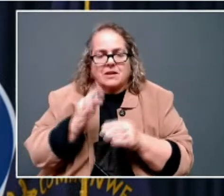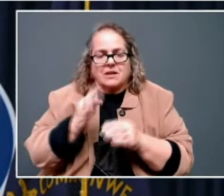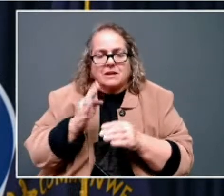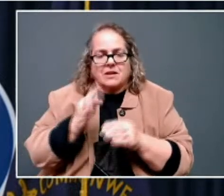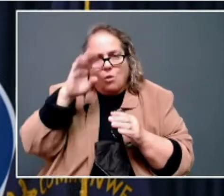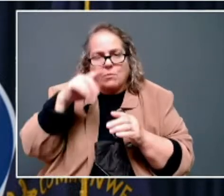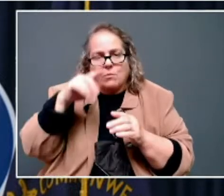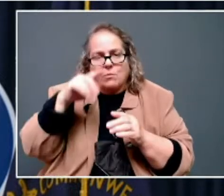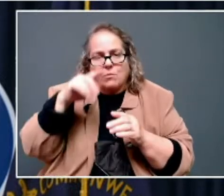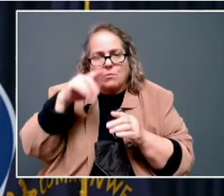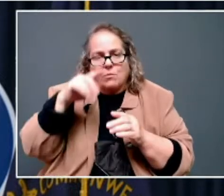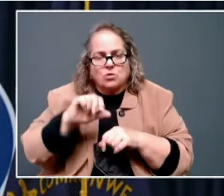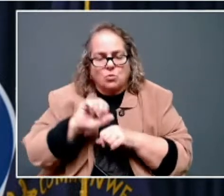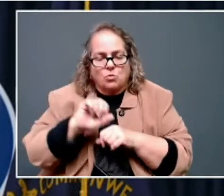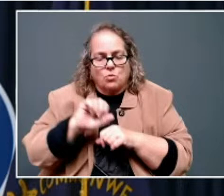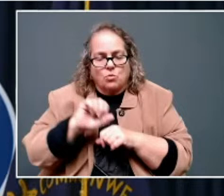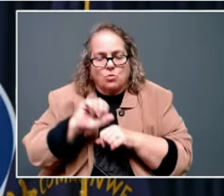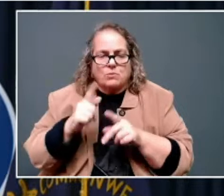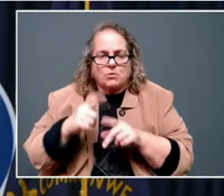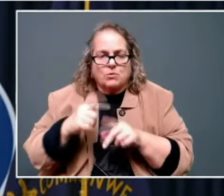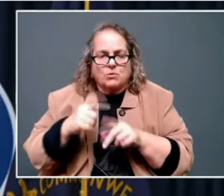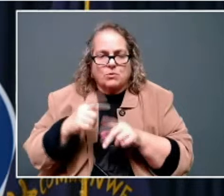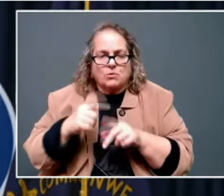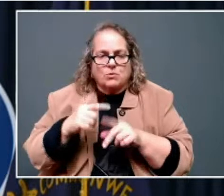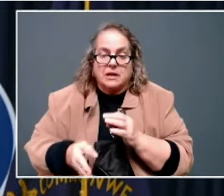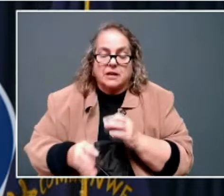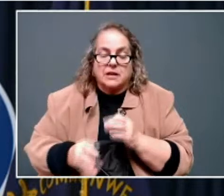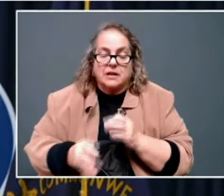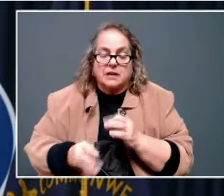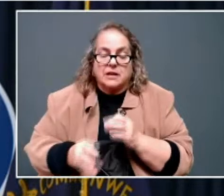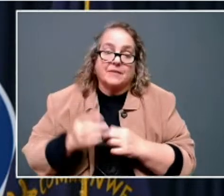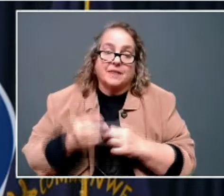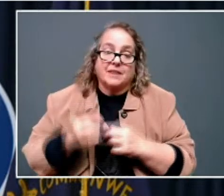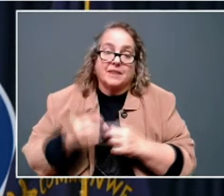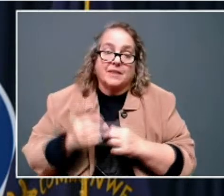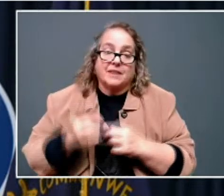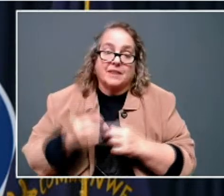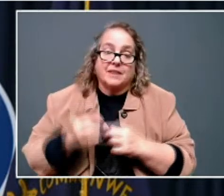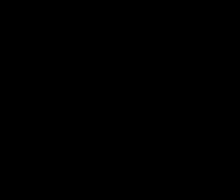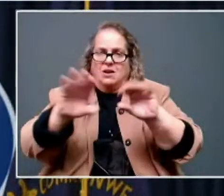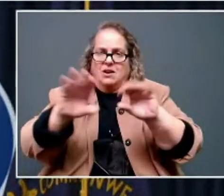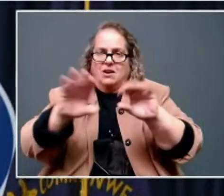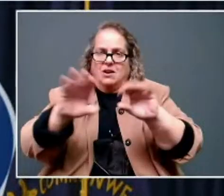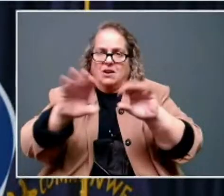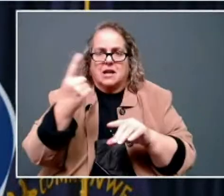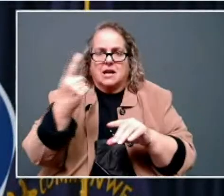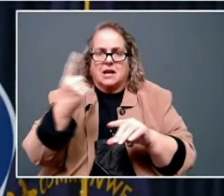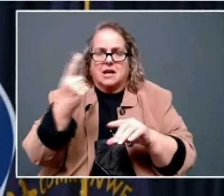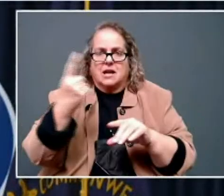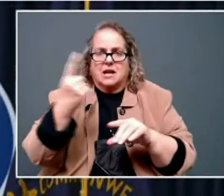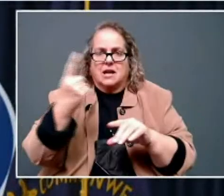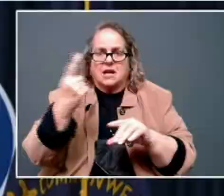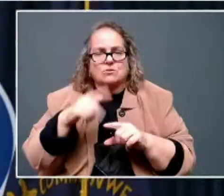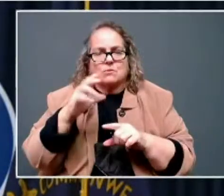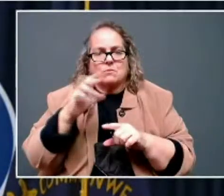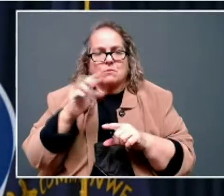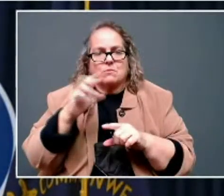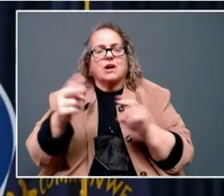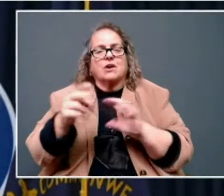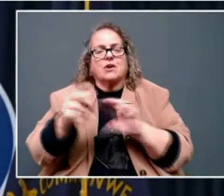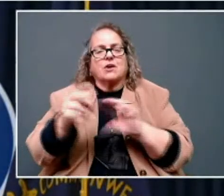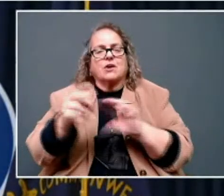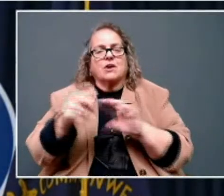with folks on that. Finally, I want to clarify something that appears to be a very coordinated effort on social